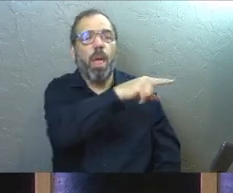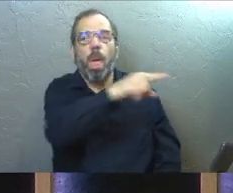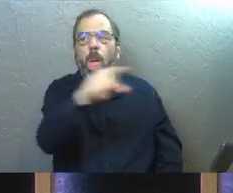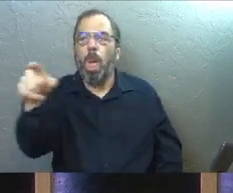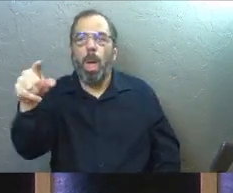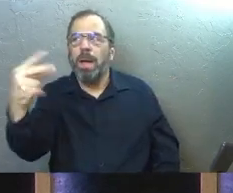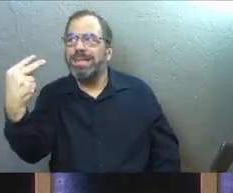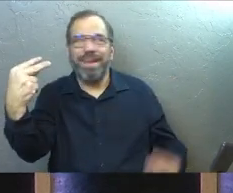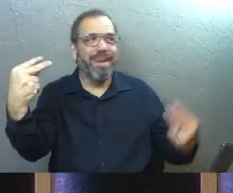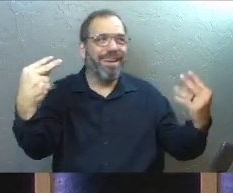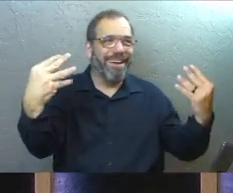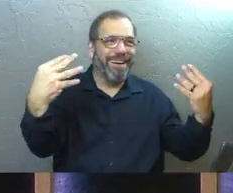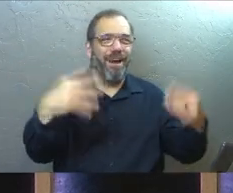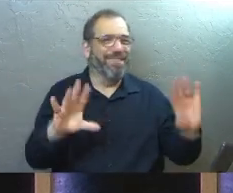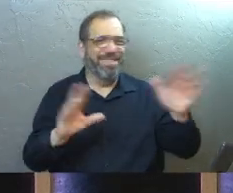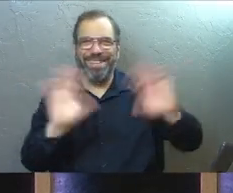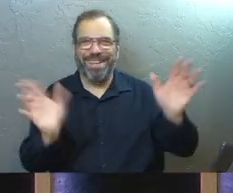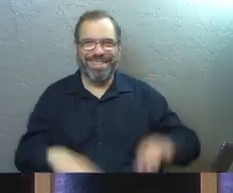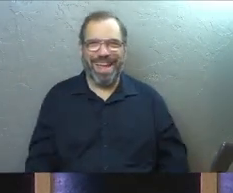anybody can see us.